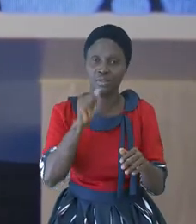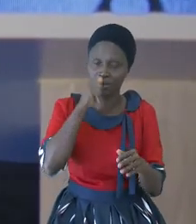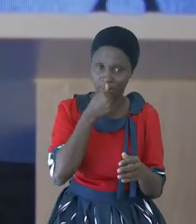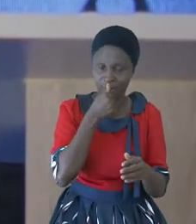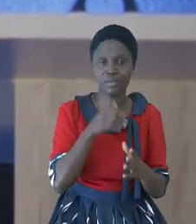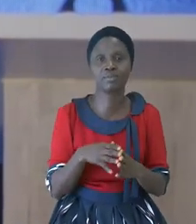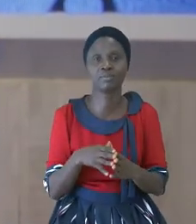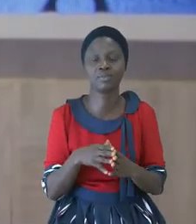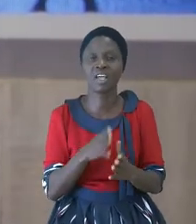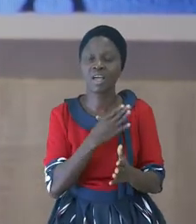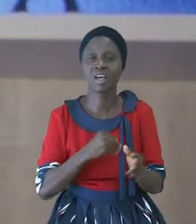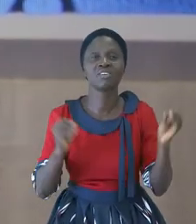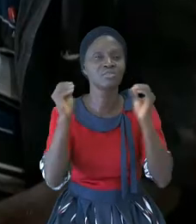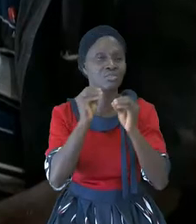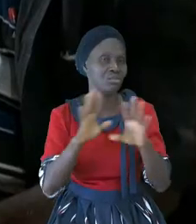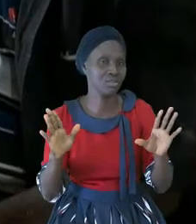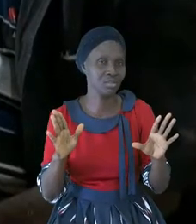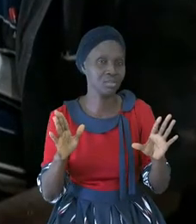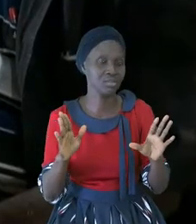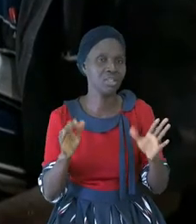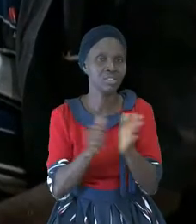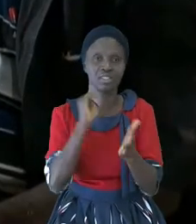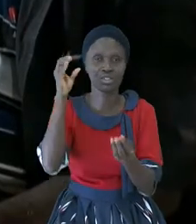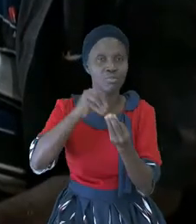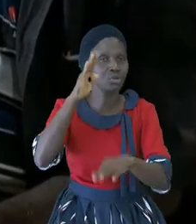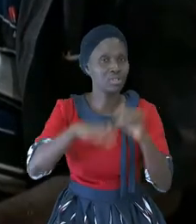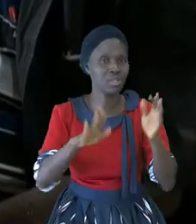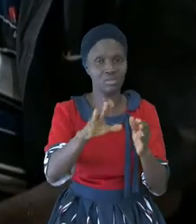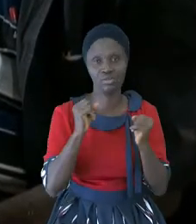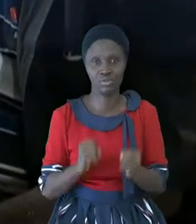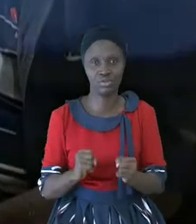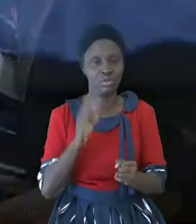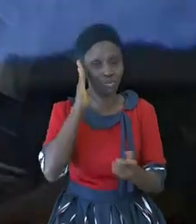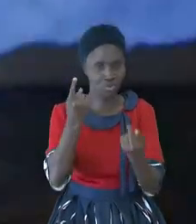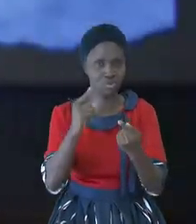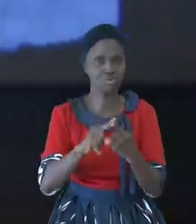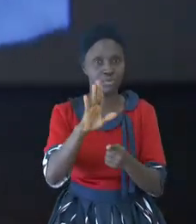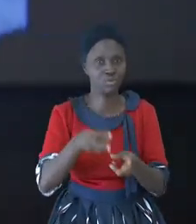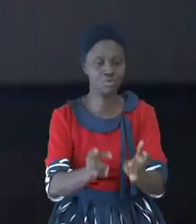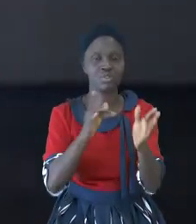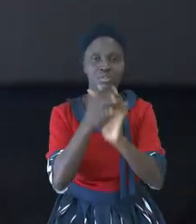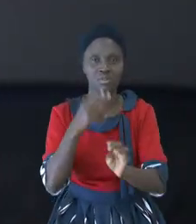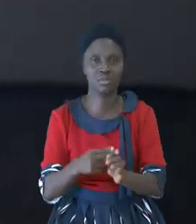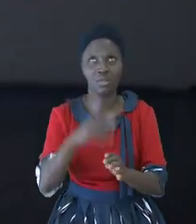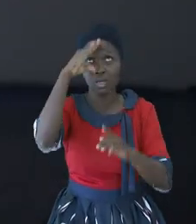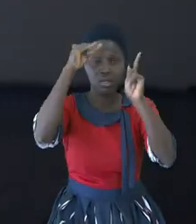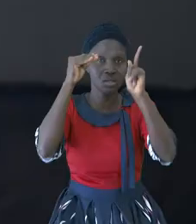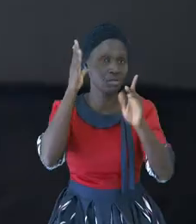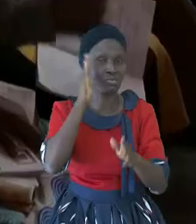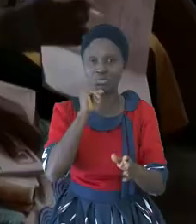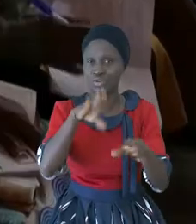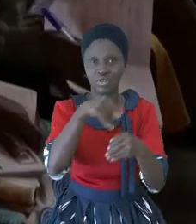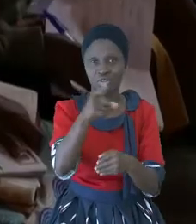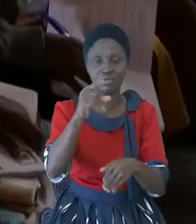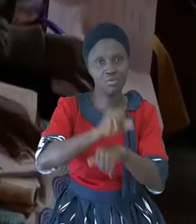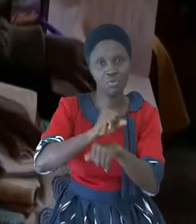will come your way. He'll not give you a ministry you cannot handle. He'll